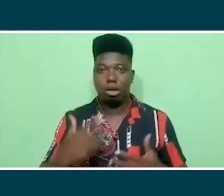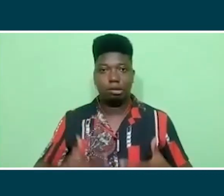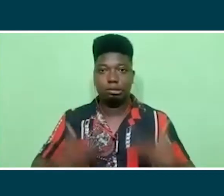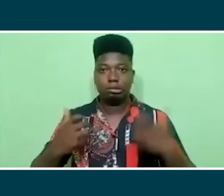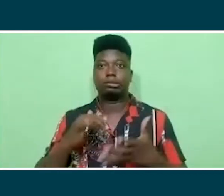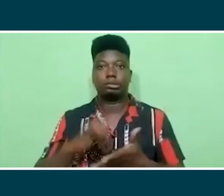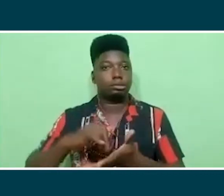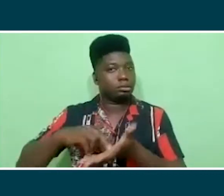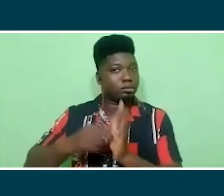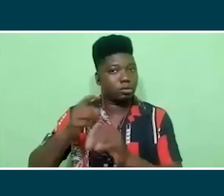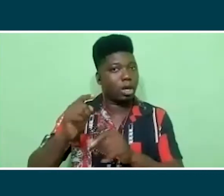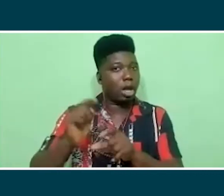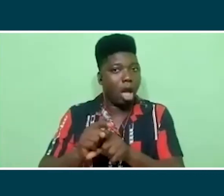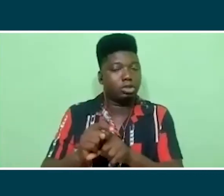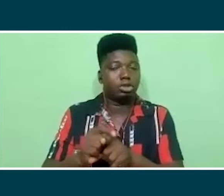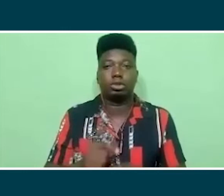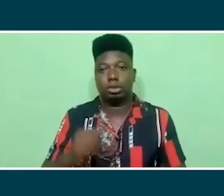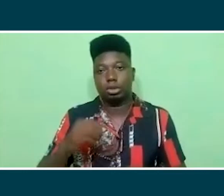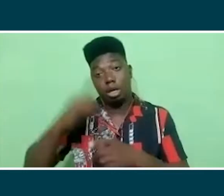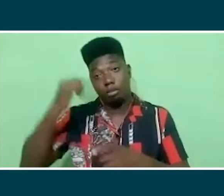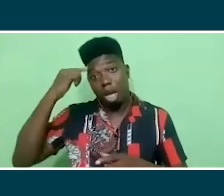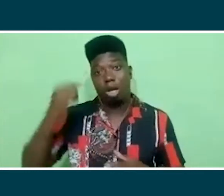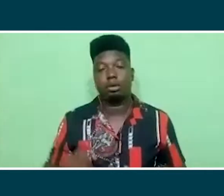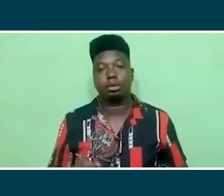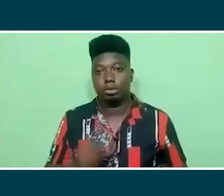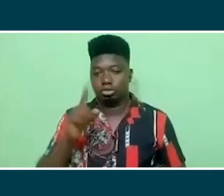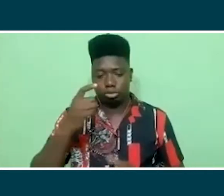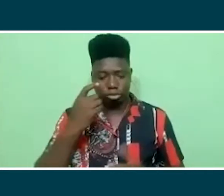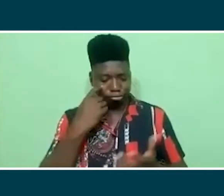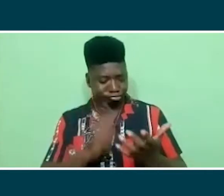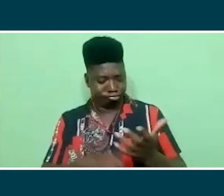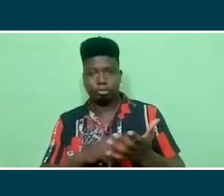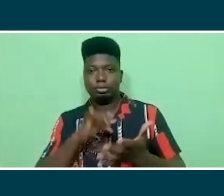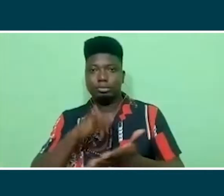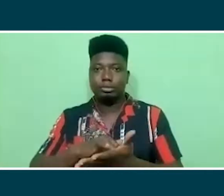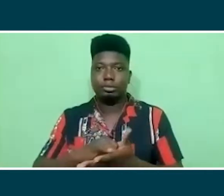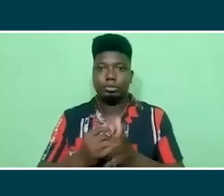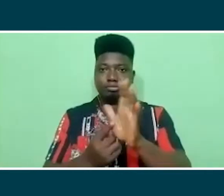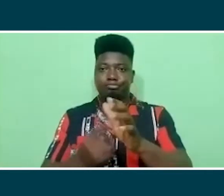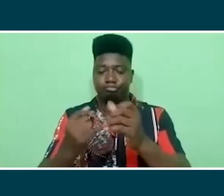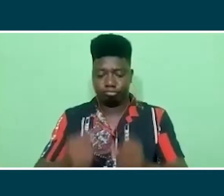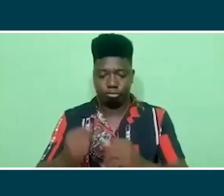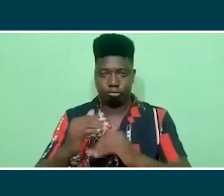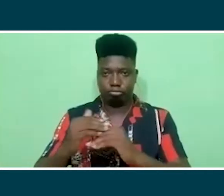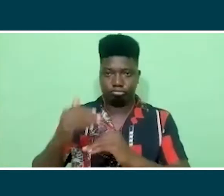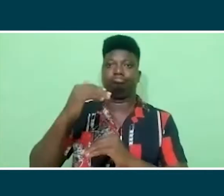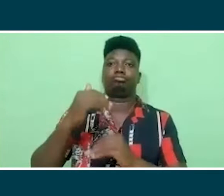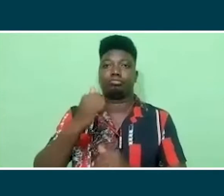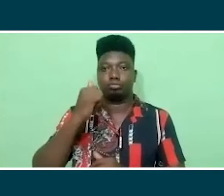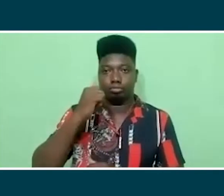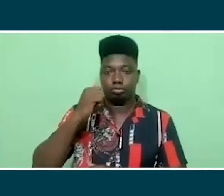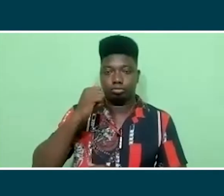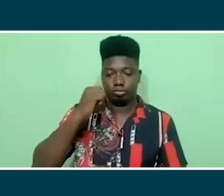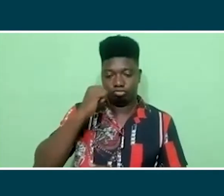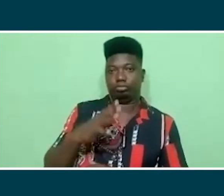man. But mostly you realize that showing power over a woman, for example, commanding, that's what it